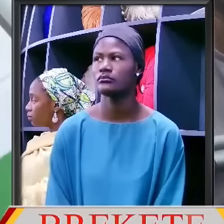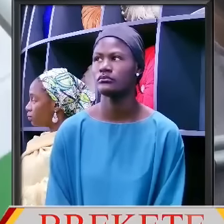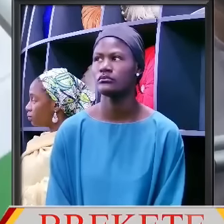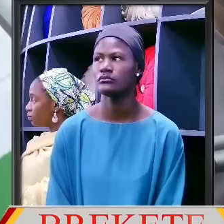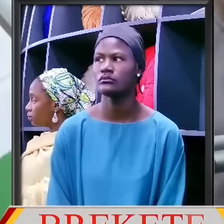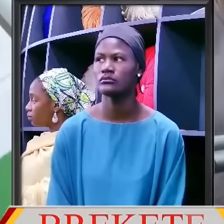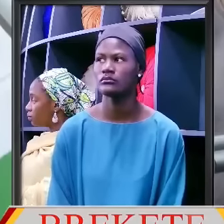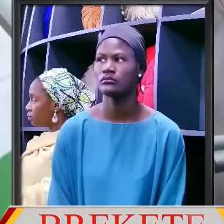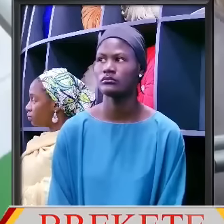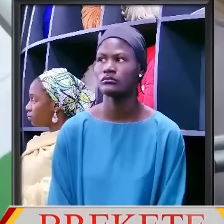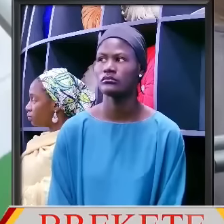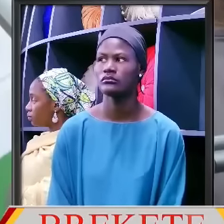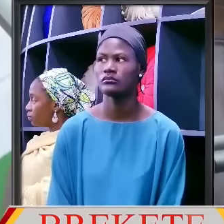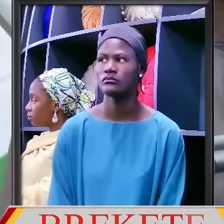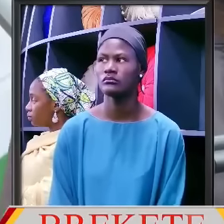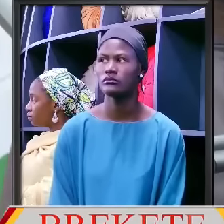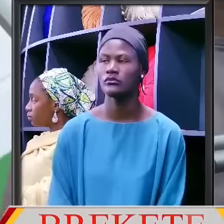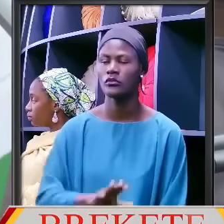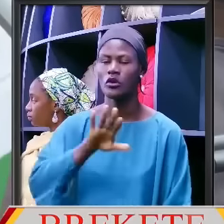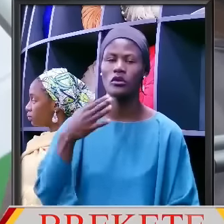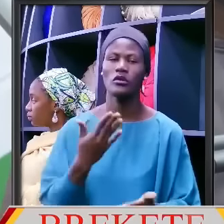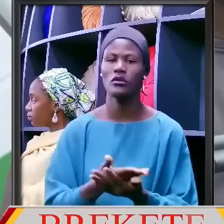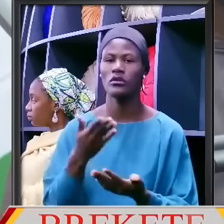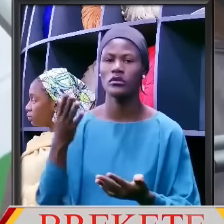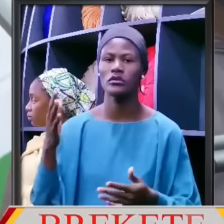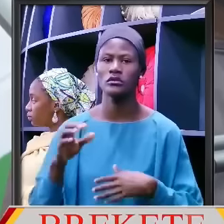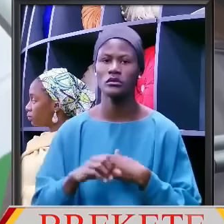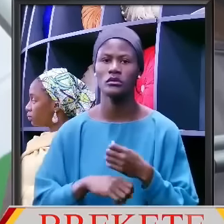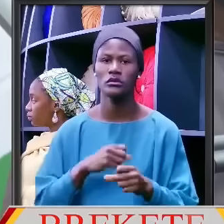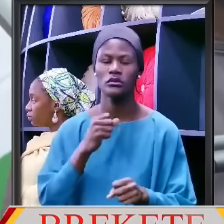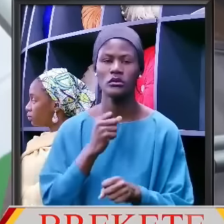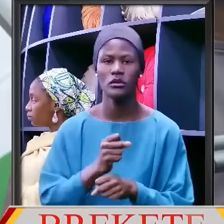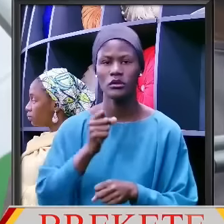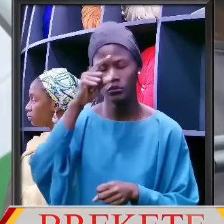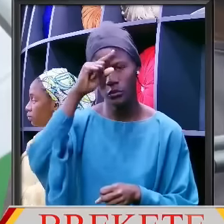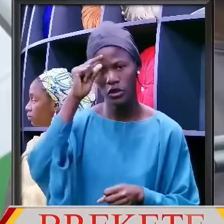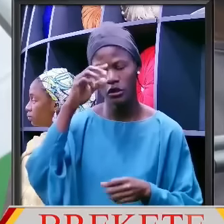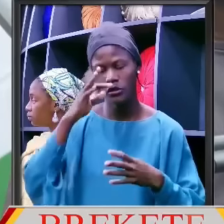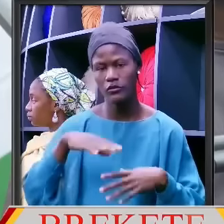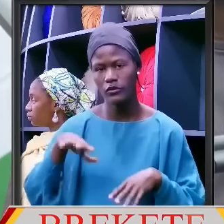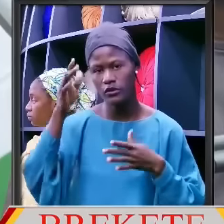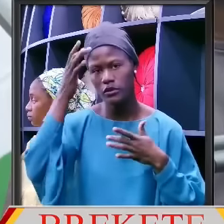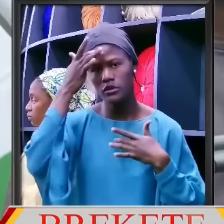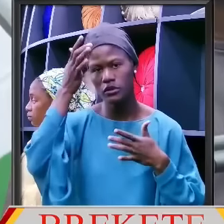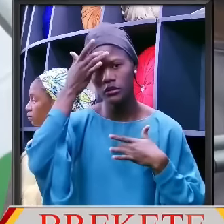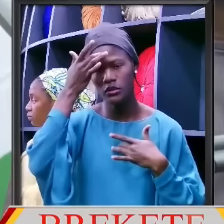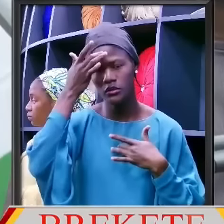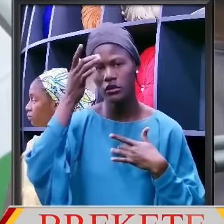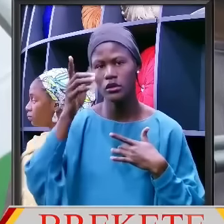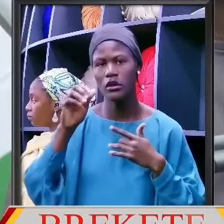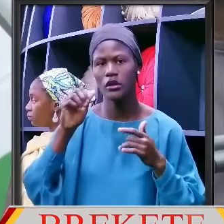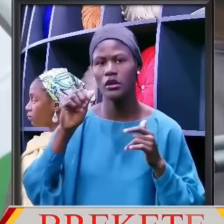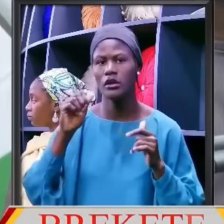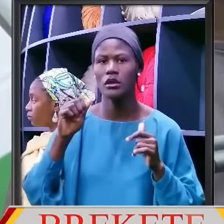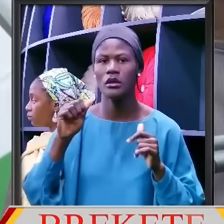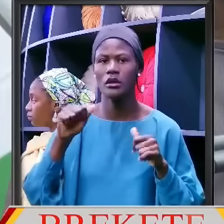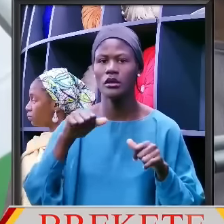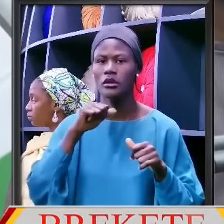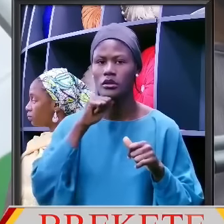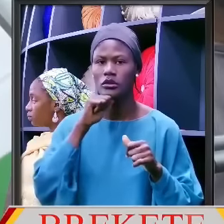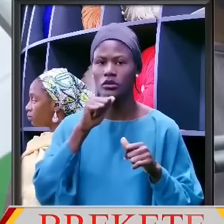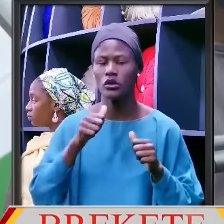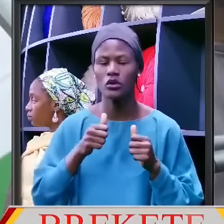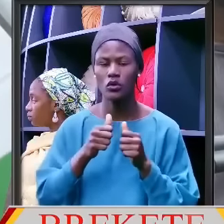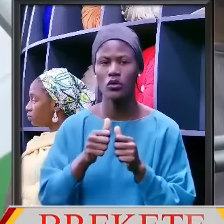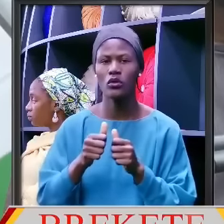lose the house. On all these years, I was very sick because I fall sick. I couldn't be able to cope